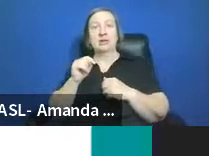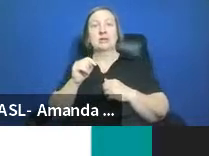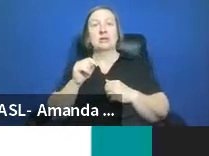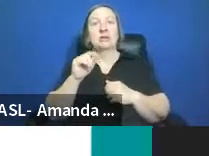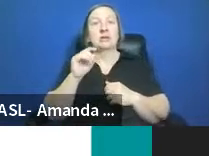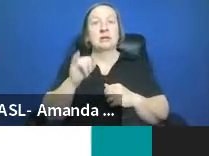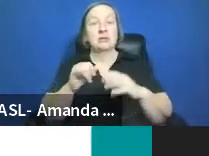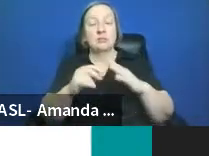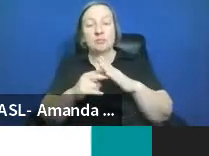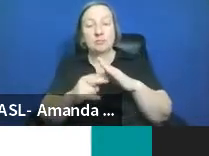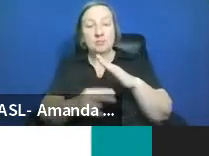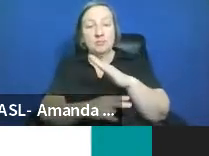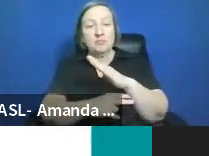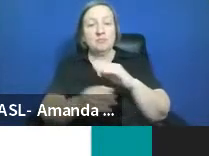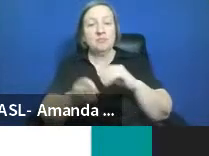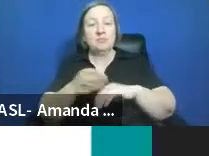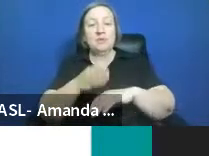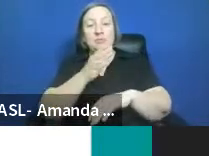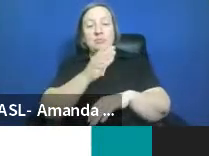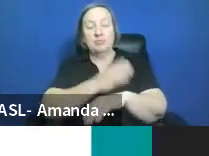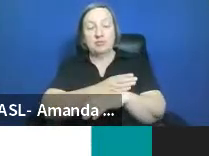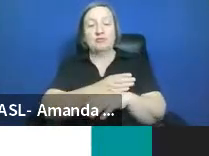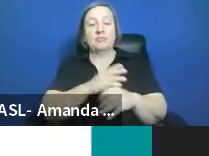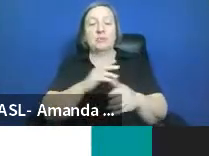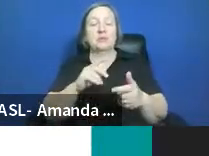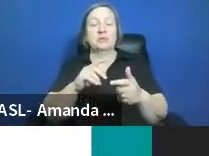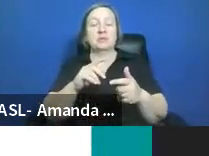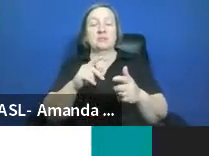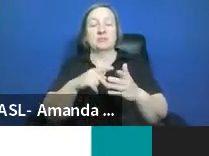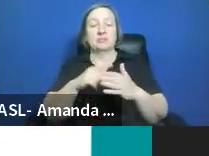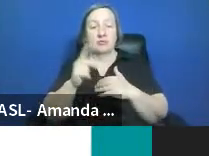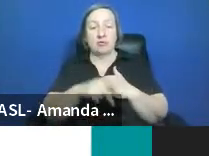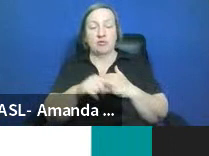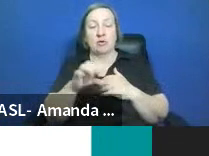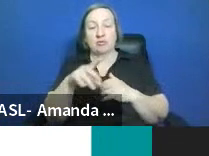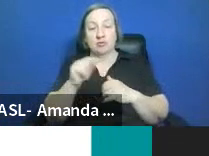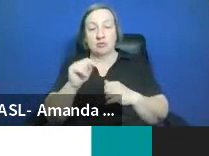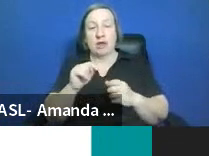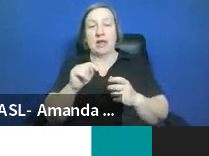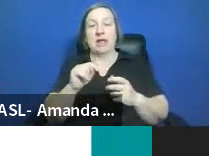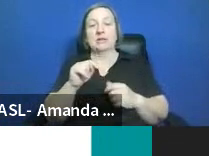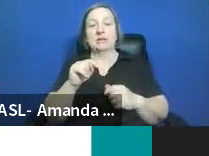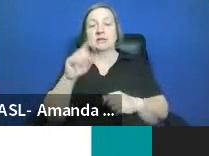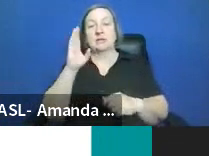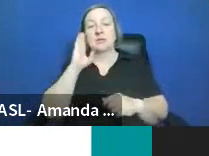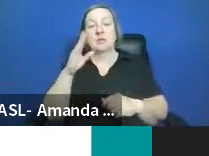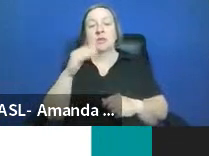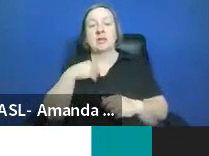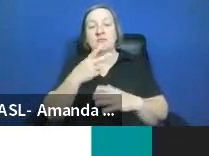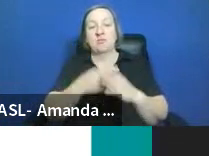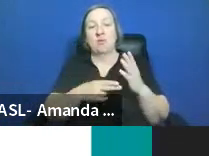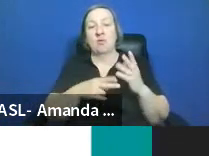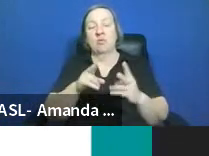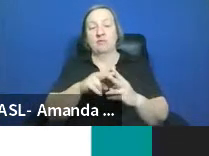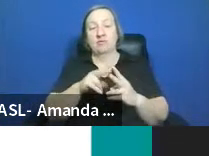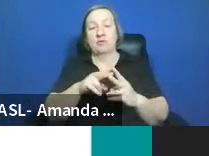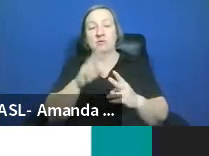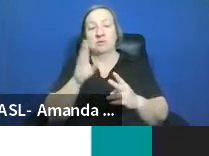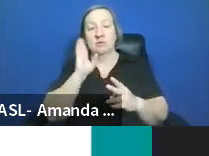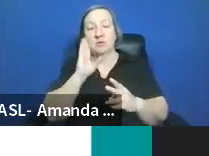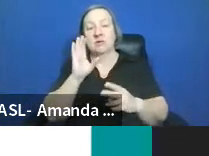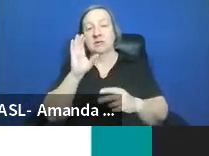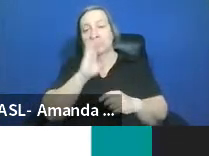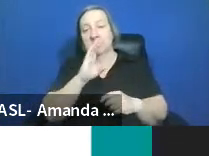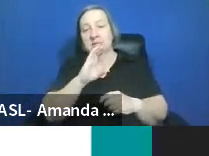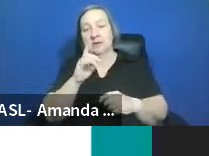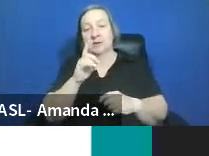bridge improvement program grant, which is federal highway. Both of those we're seeking about a total of I think